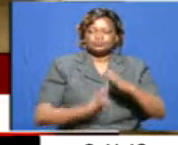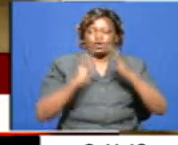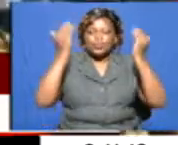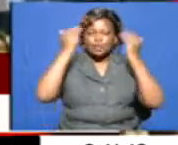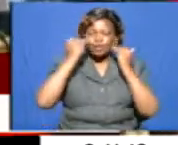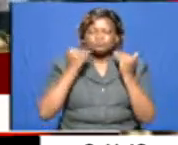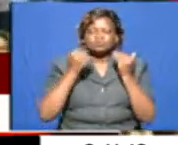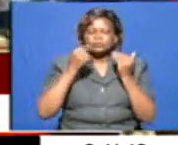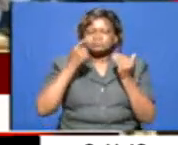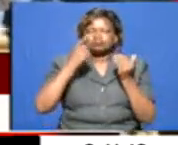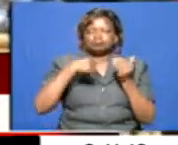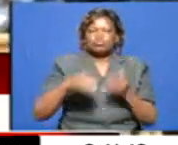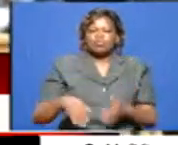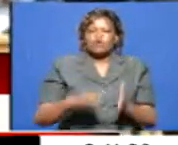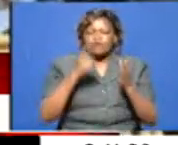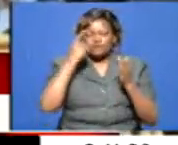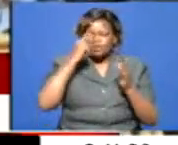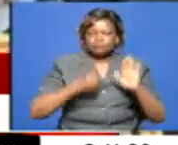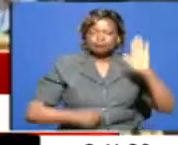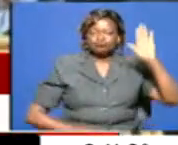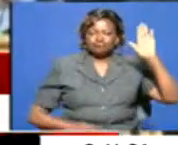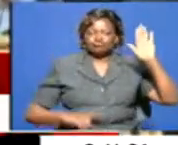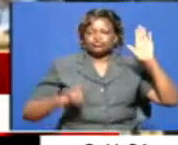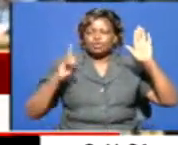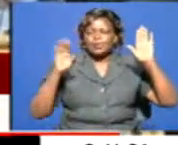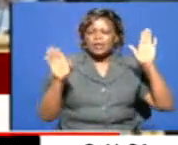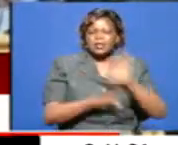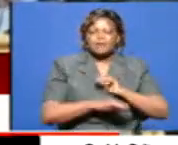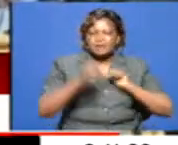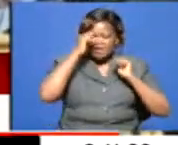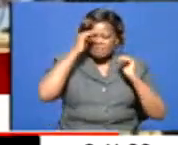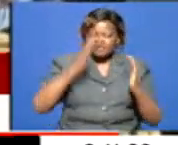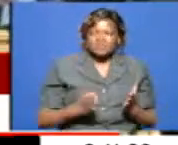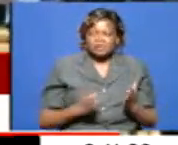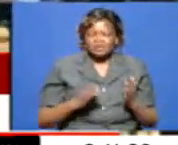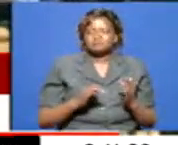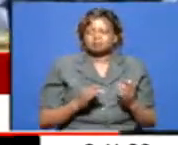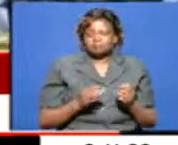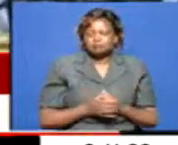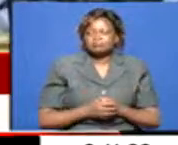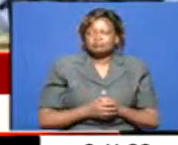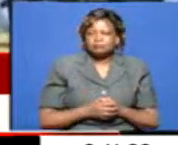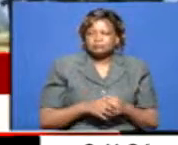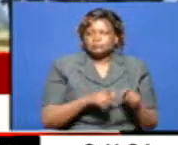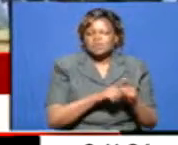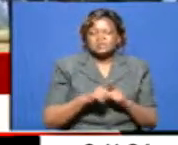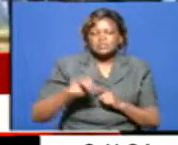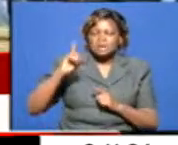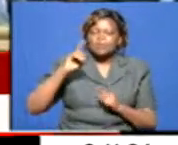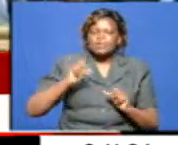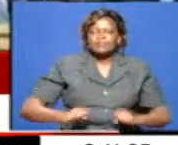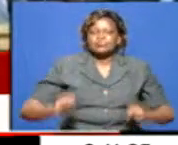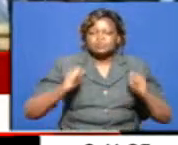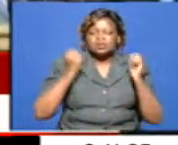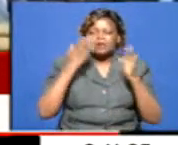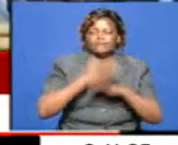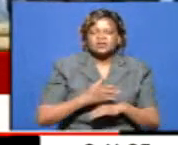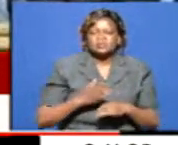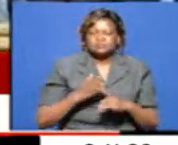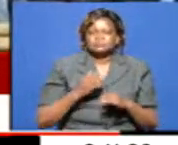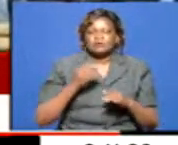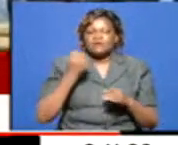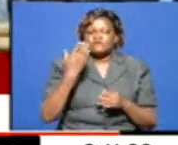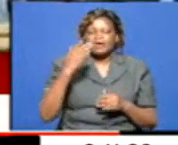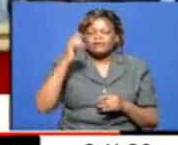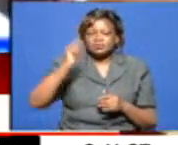for the swearing-in of Nairobi Deputy Governor Anne Kananu as the city-county boss. This is after a 5-judge bench